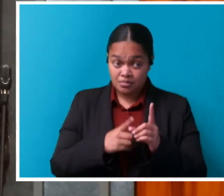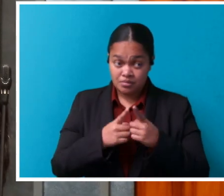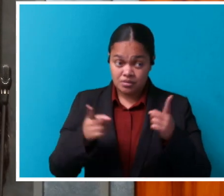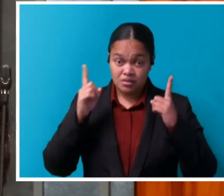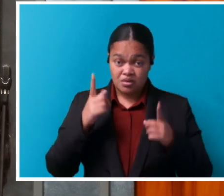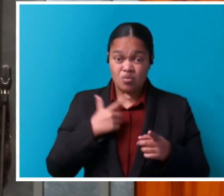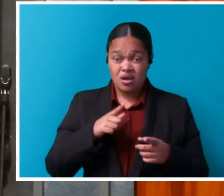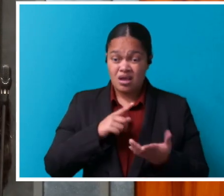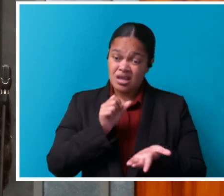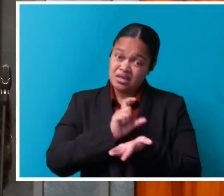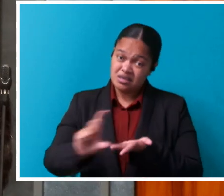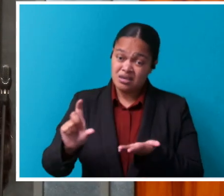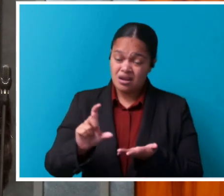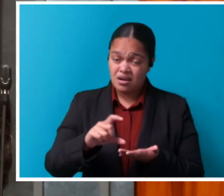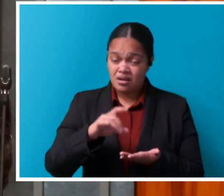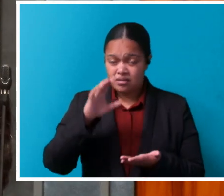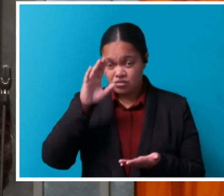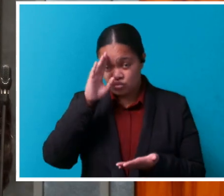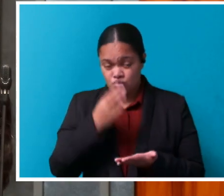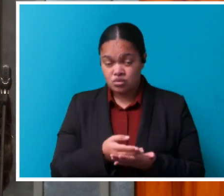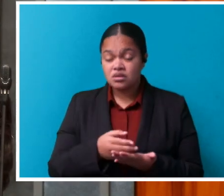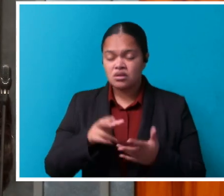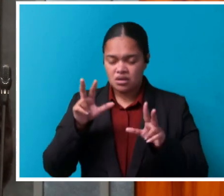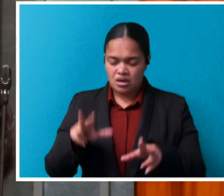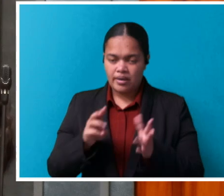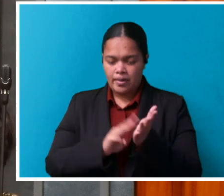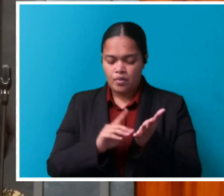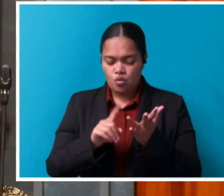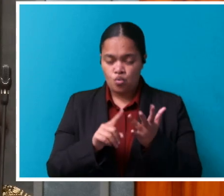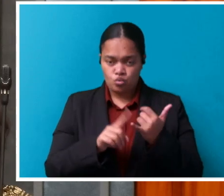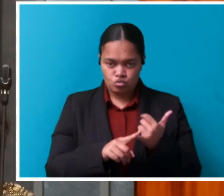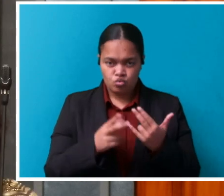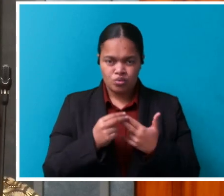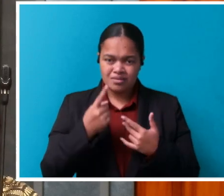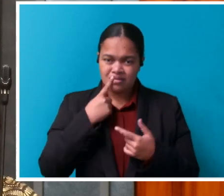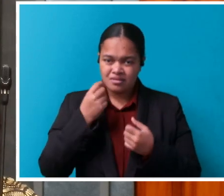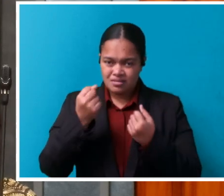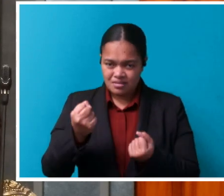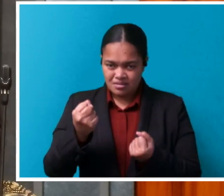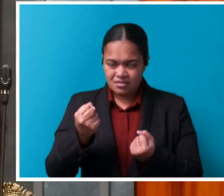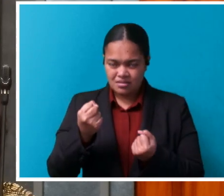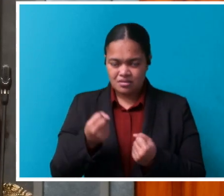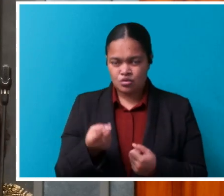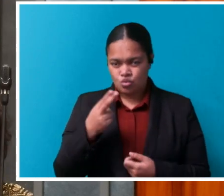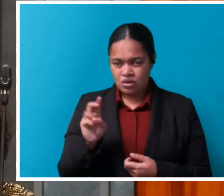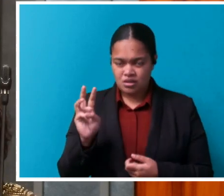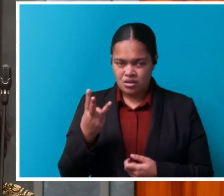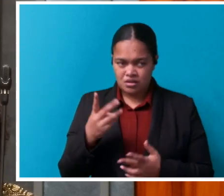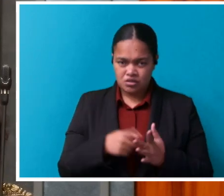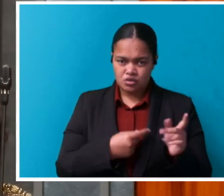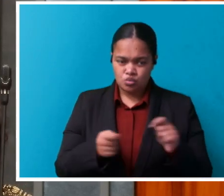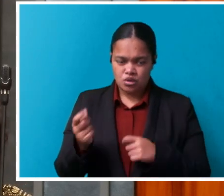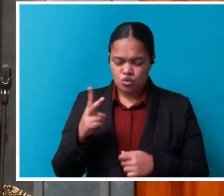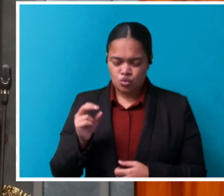services, TSLS has signed an MOU with Fiji National Provident Fund on 23rd of January of